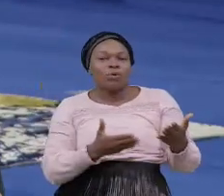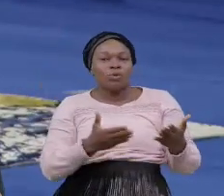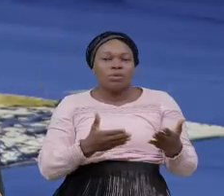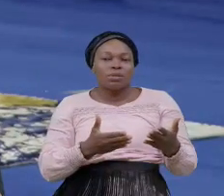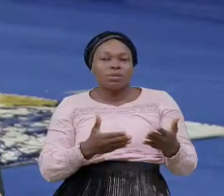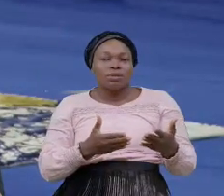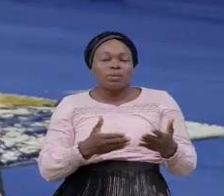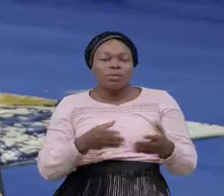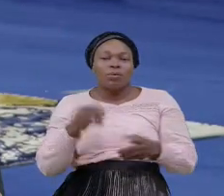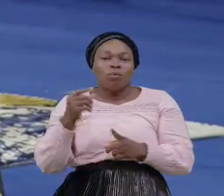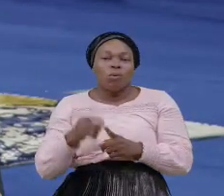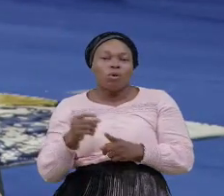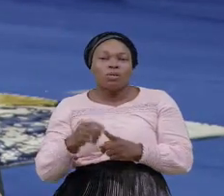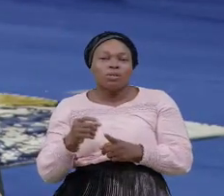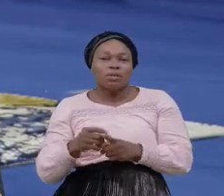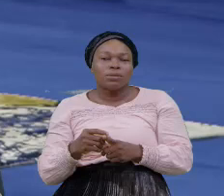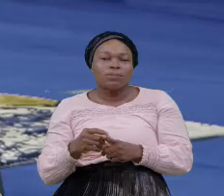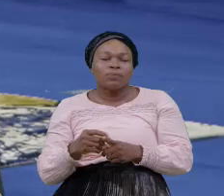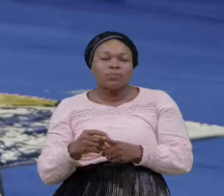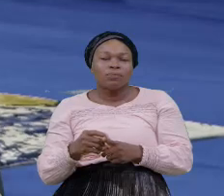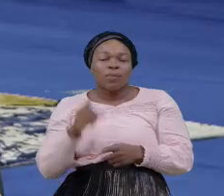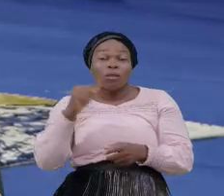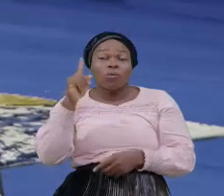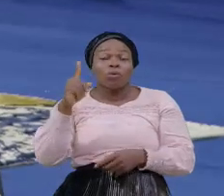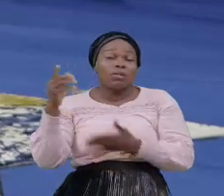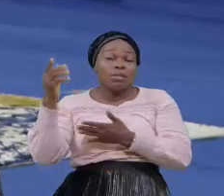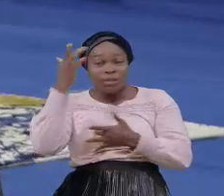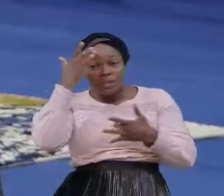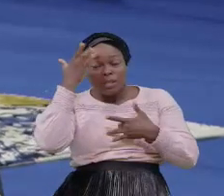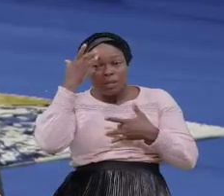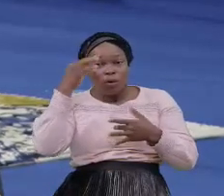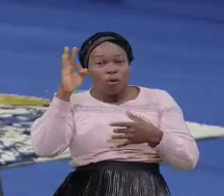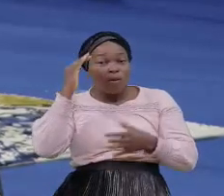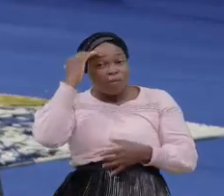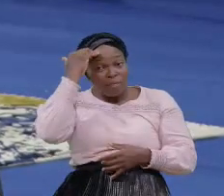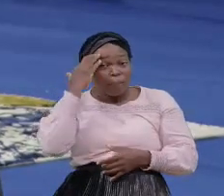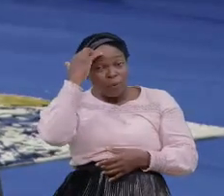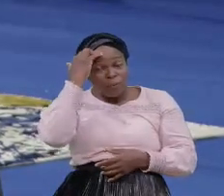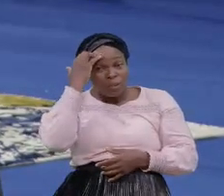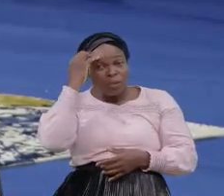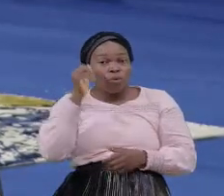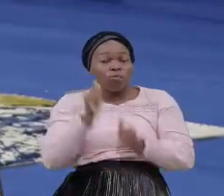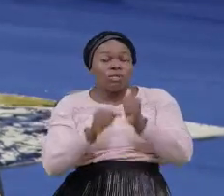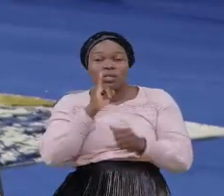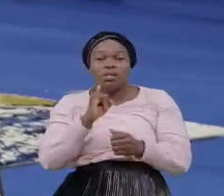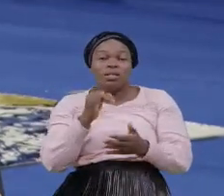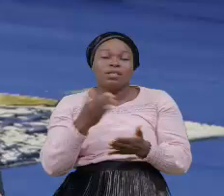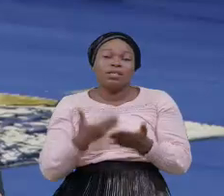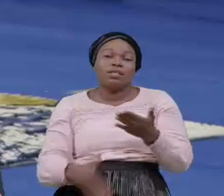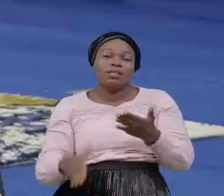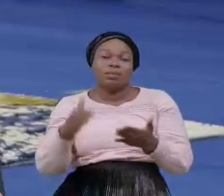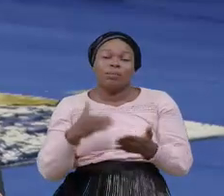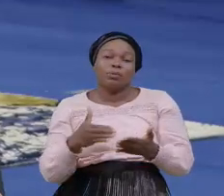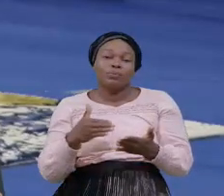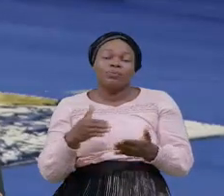sick of the palsy, which was born of four. One person could not hold